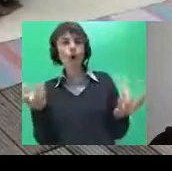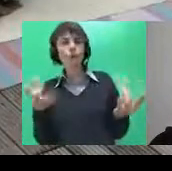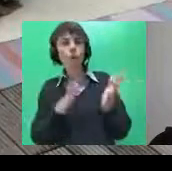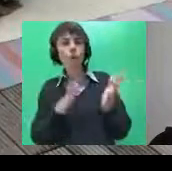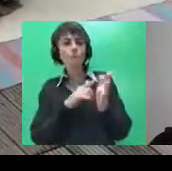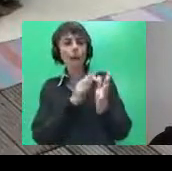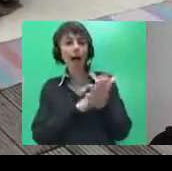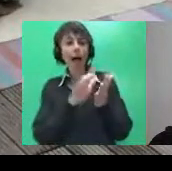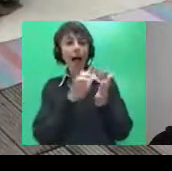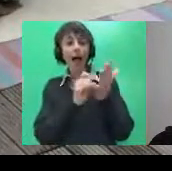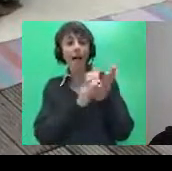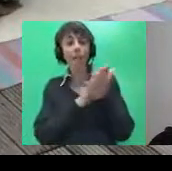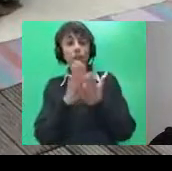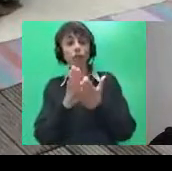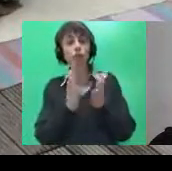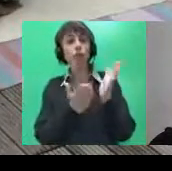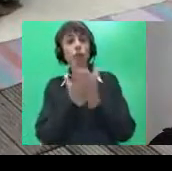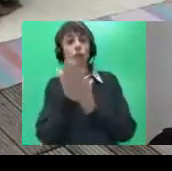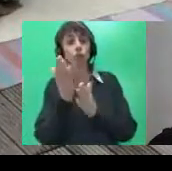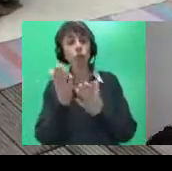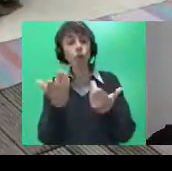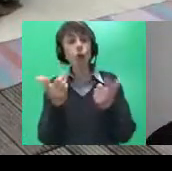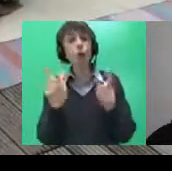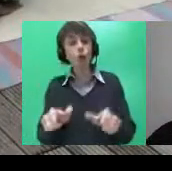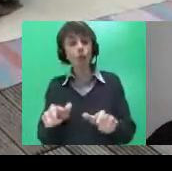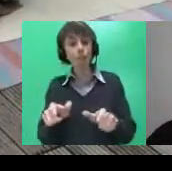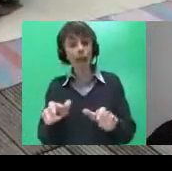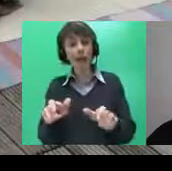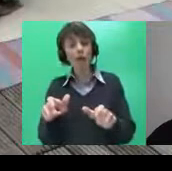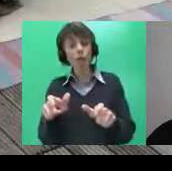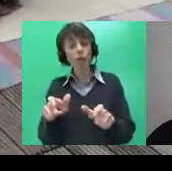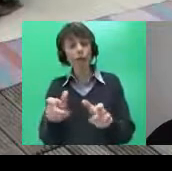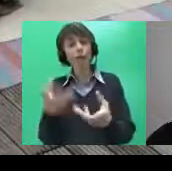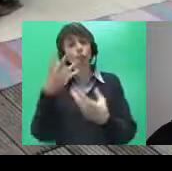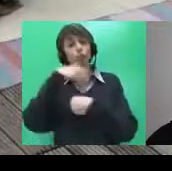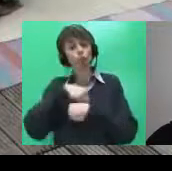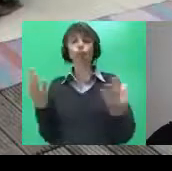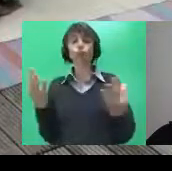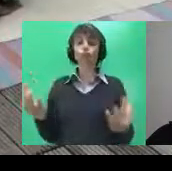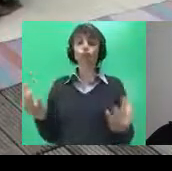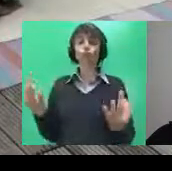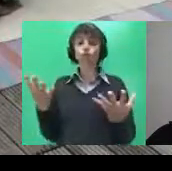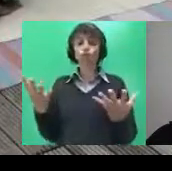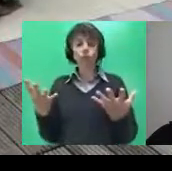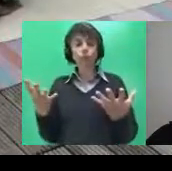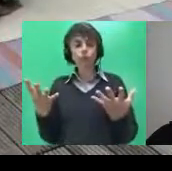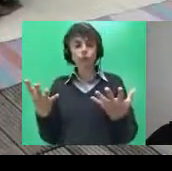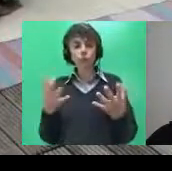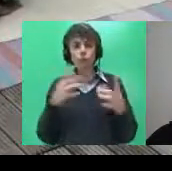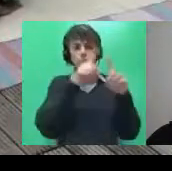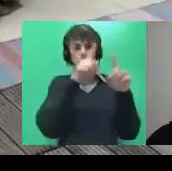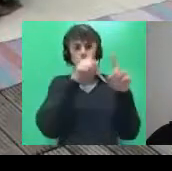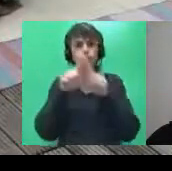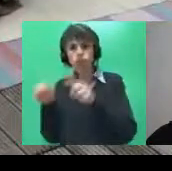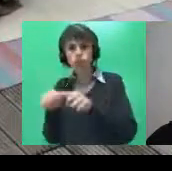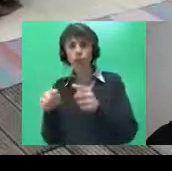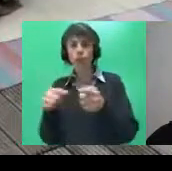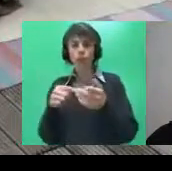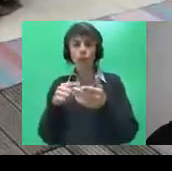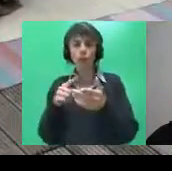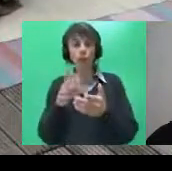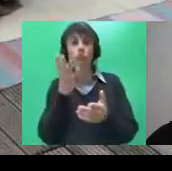really important to continue to show a range of ages and abilities and settings and activities to make sure that the campaign